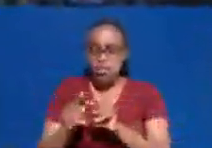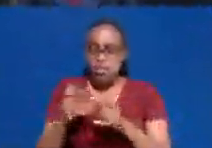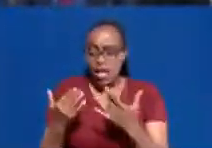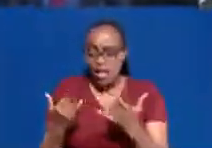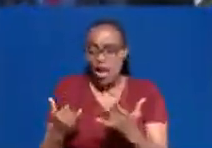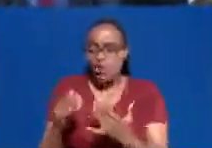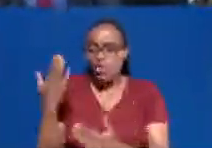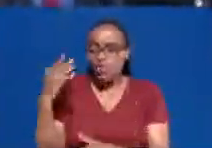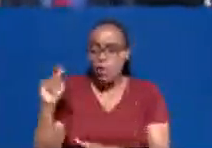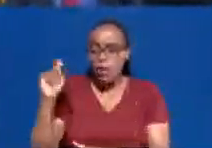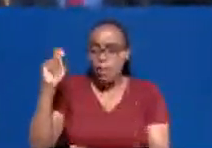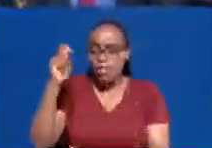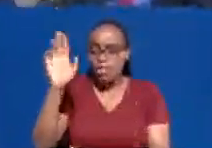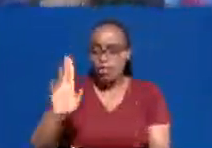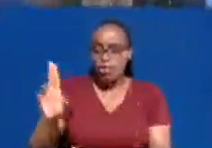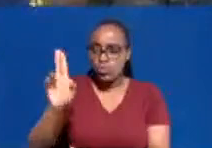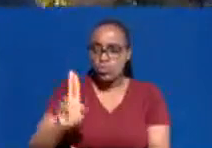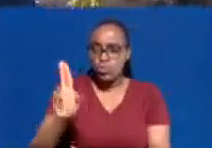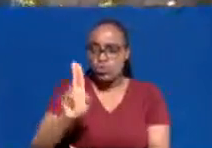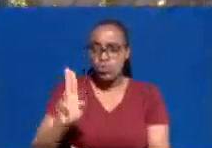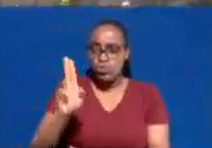outgoing commander-in-chief in tow.